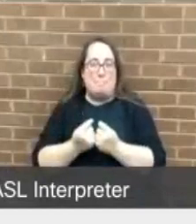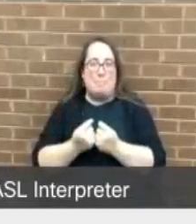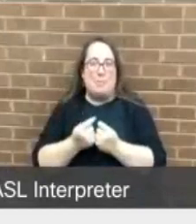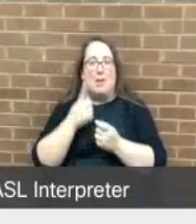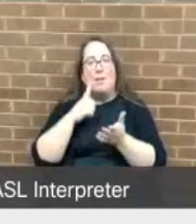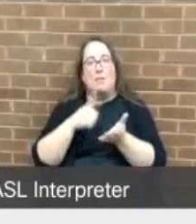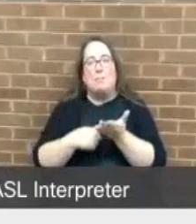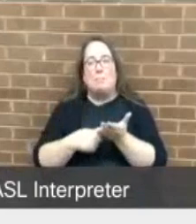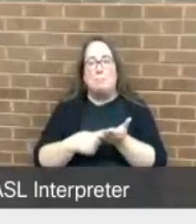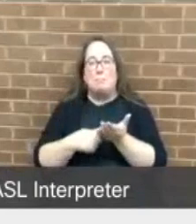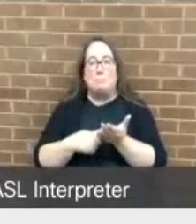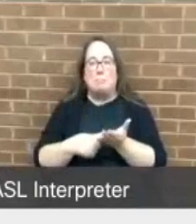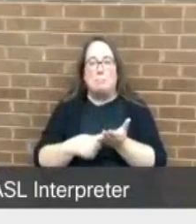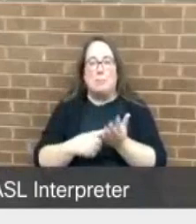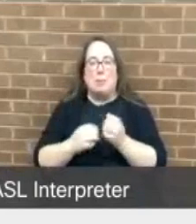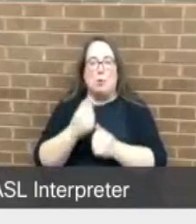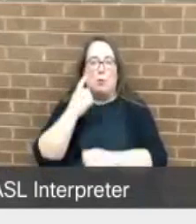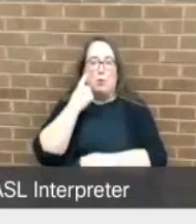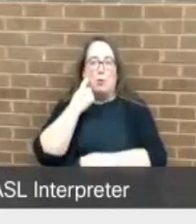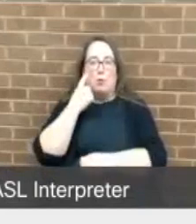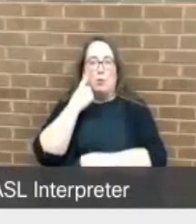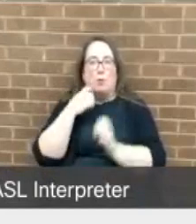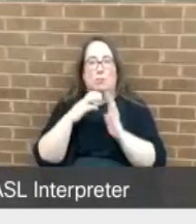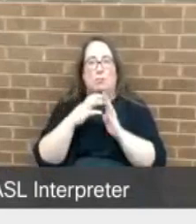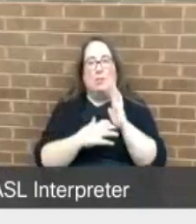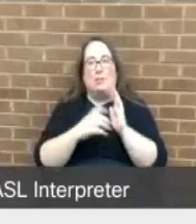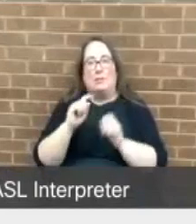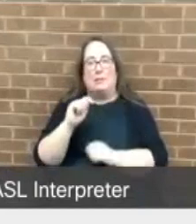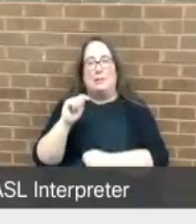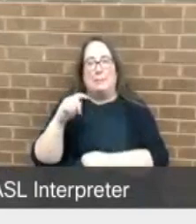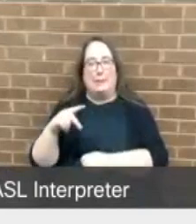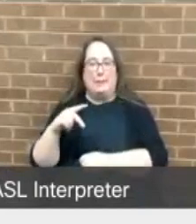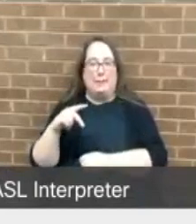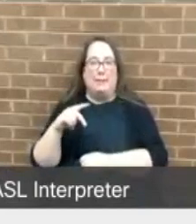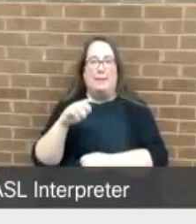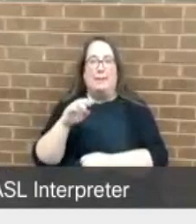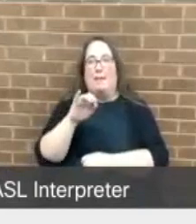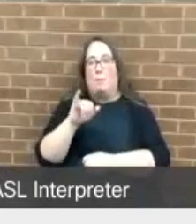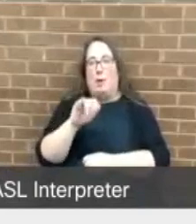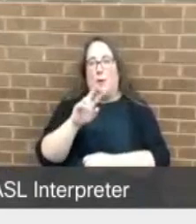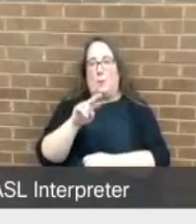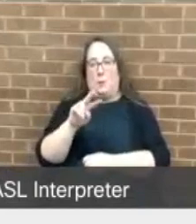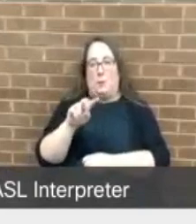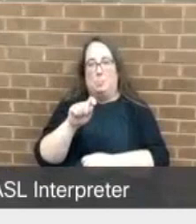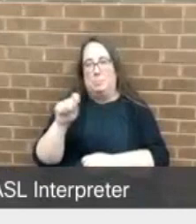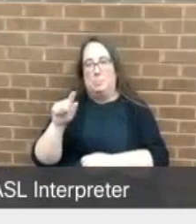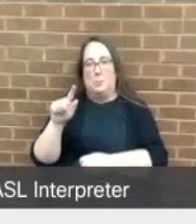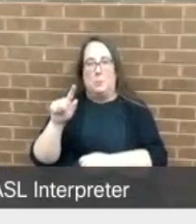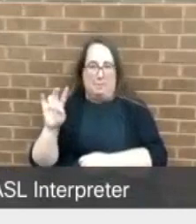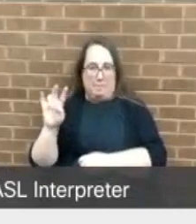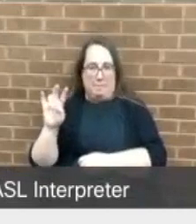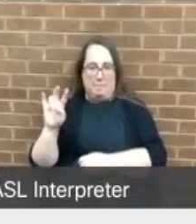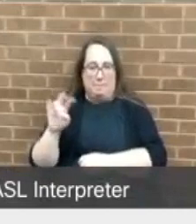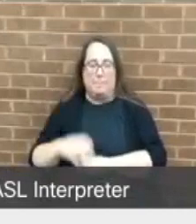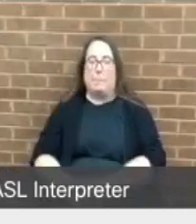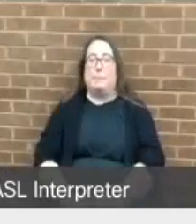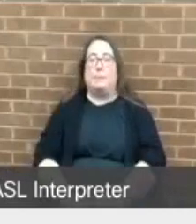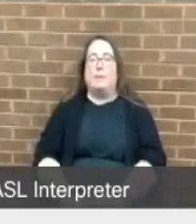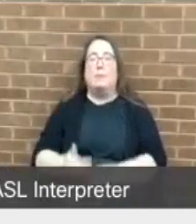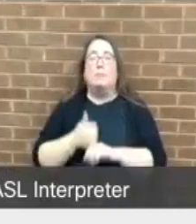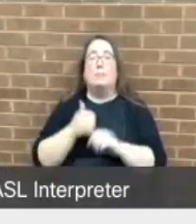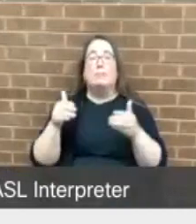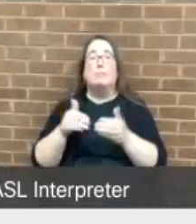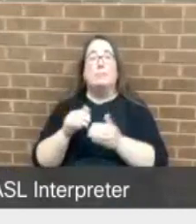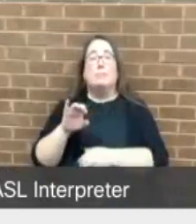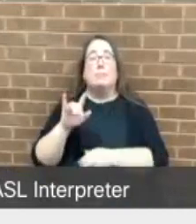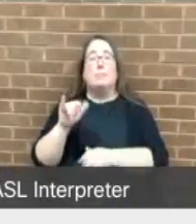discussion of the most recent draft CTP, FY 22 through 27. Before I introduce the county executive